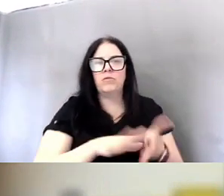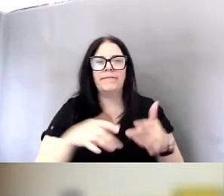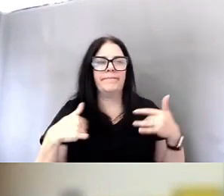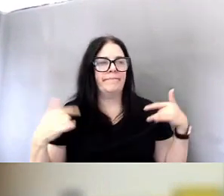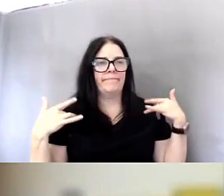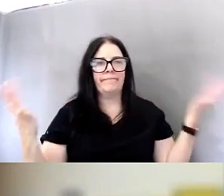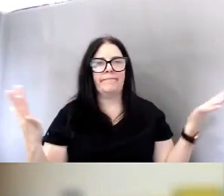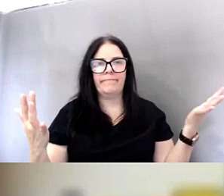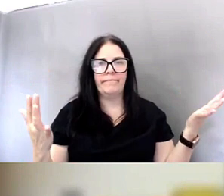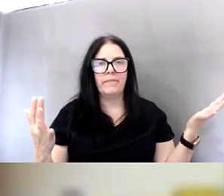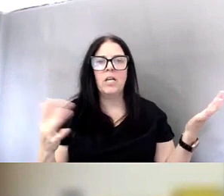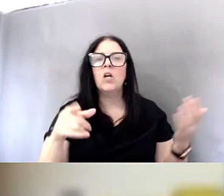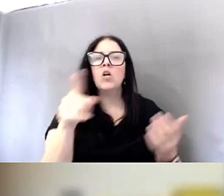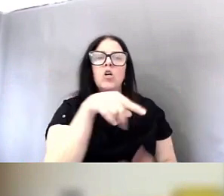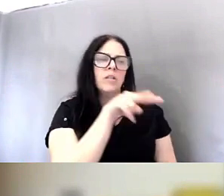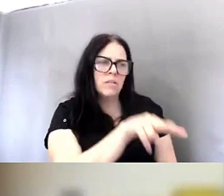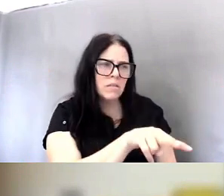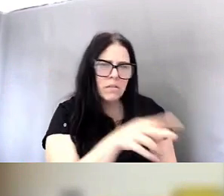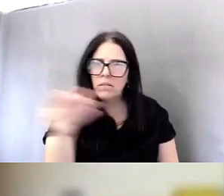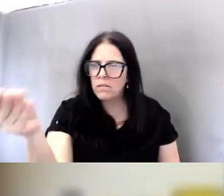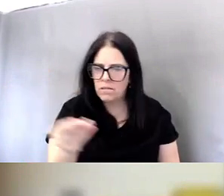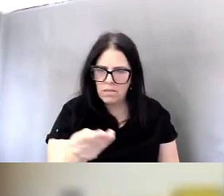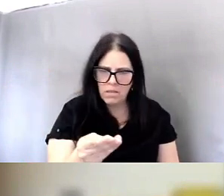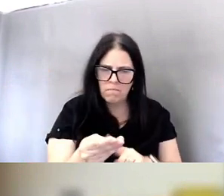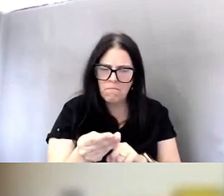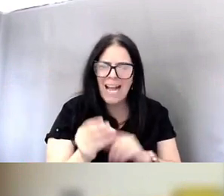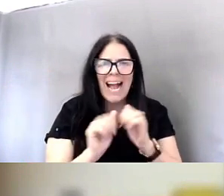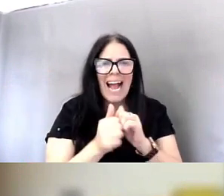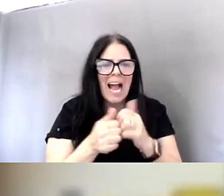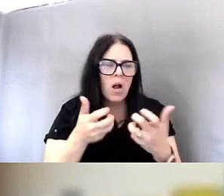this? What should I think about when I use this?